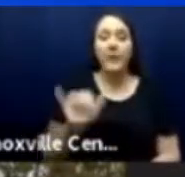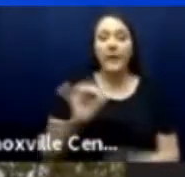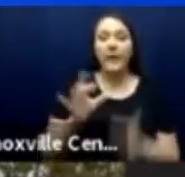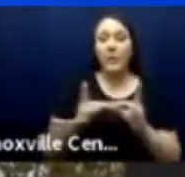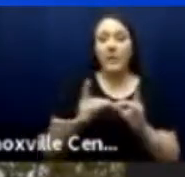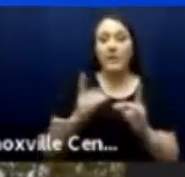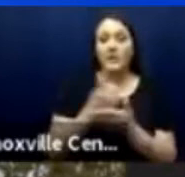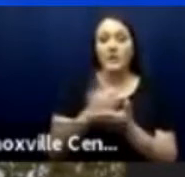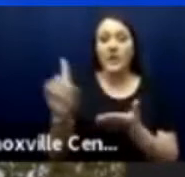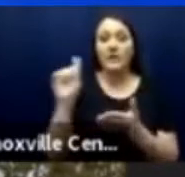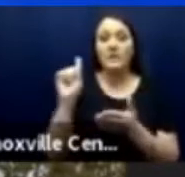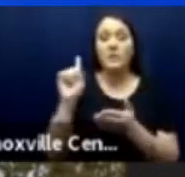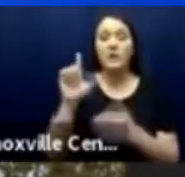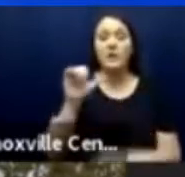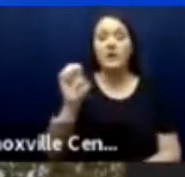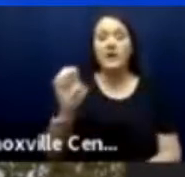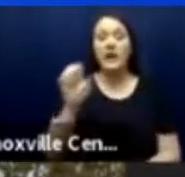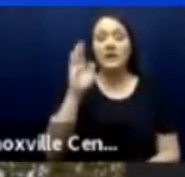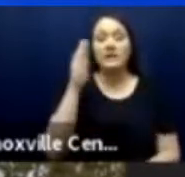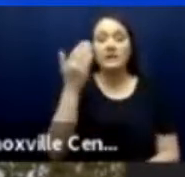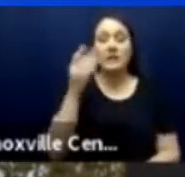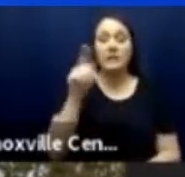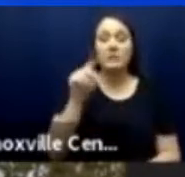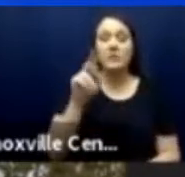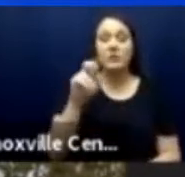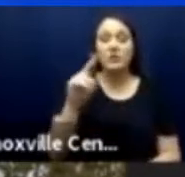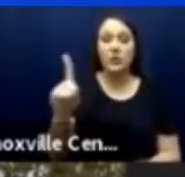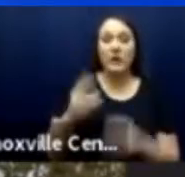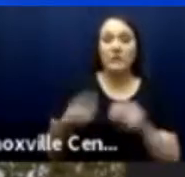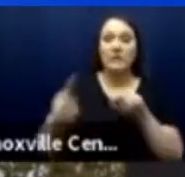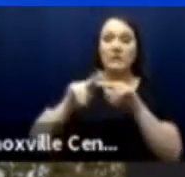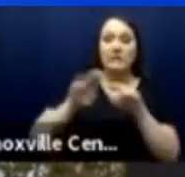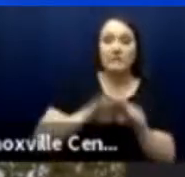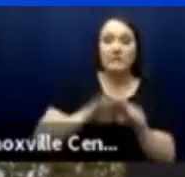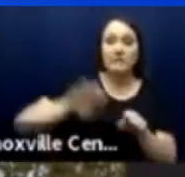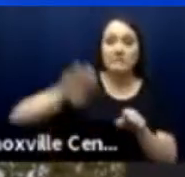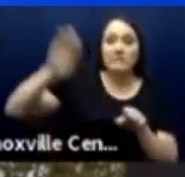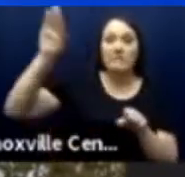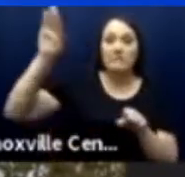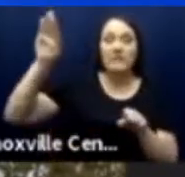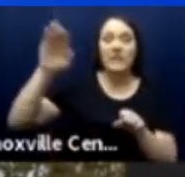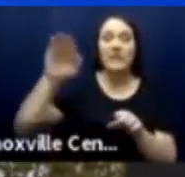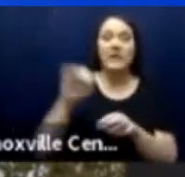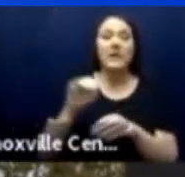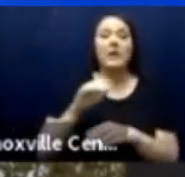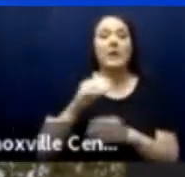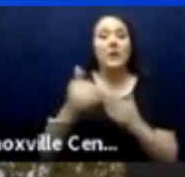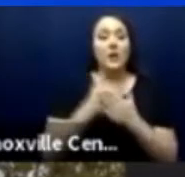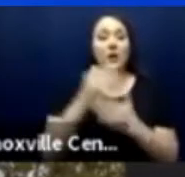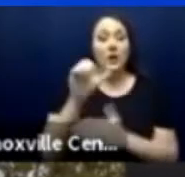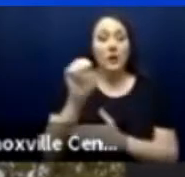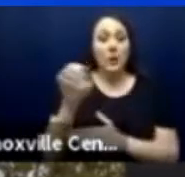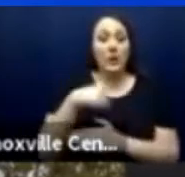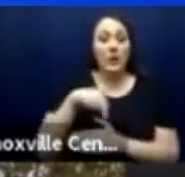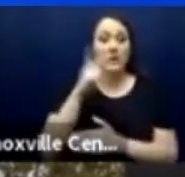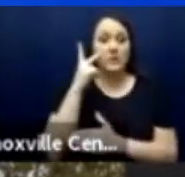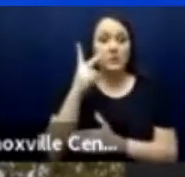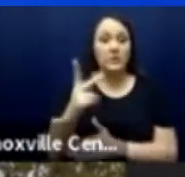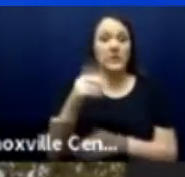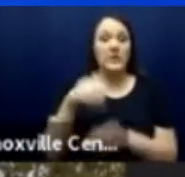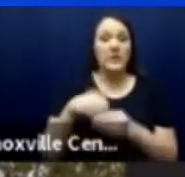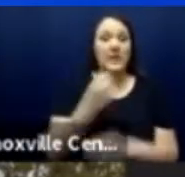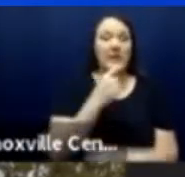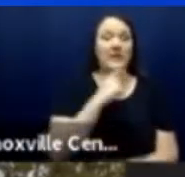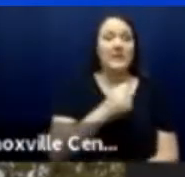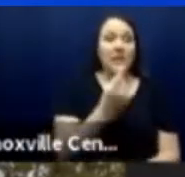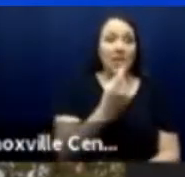last week, cases appear to be trending upward, and that is exactly what happened. The majority of new cases we are seeing are in the